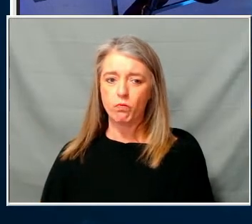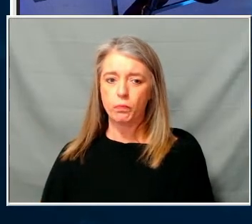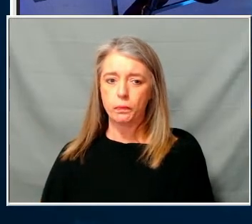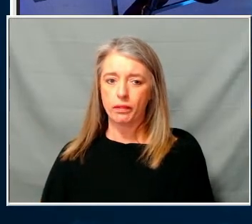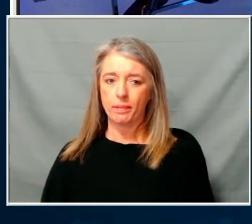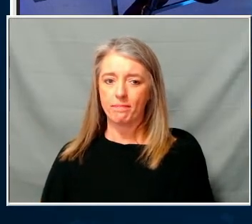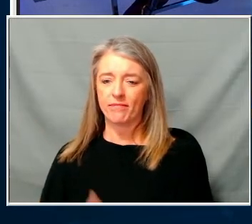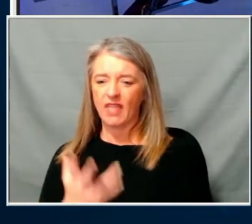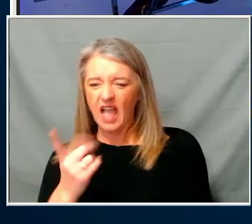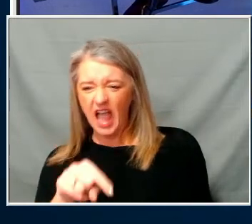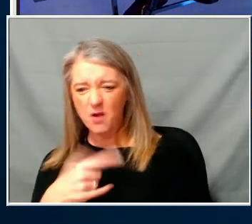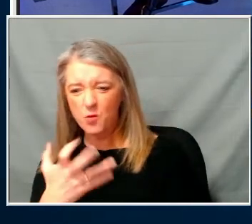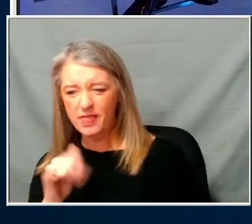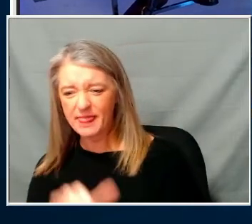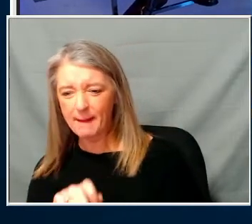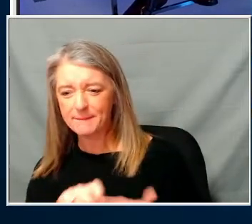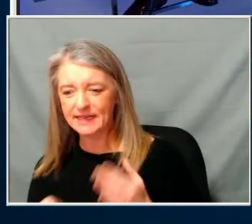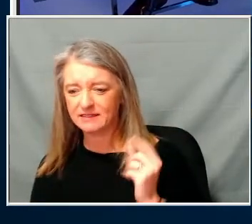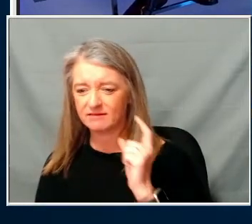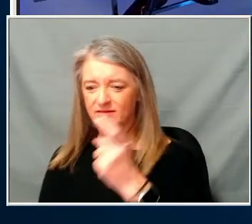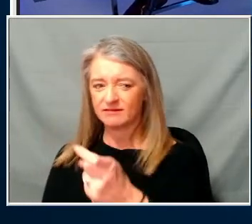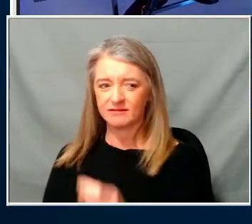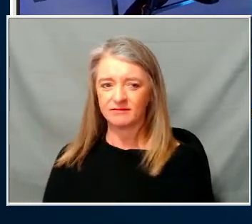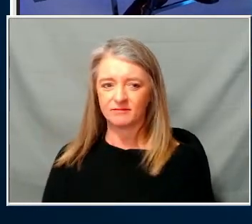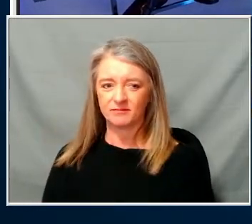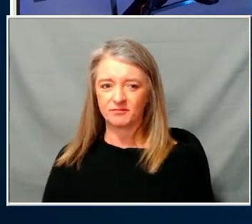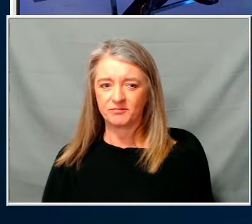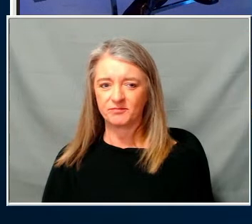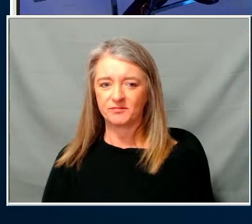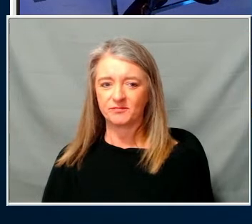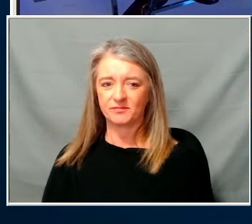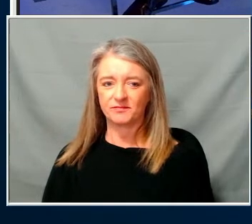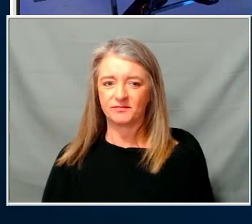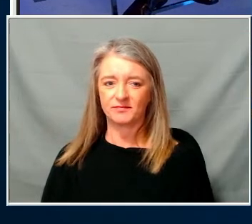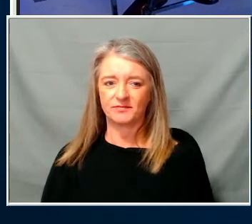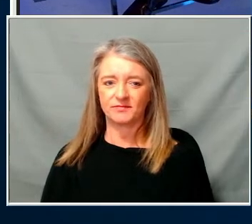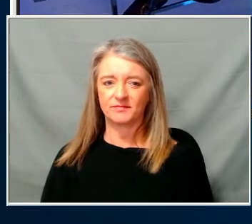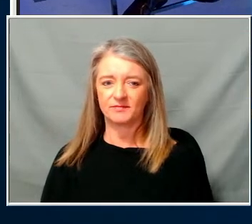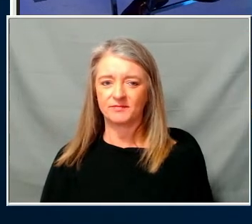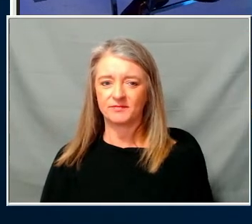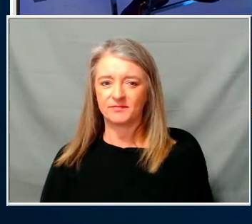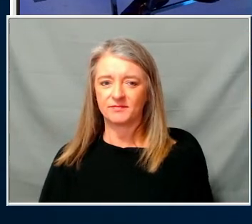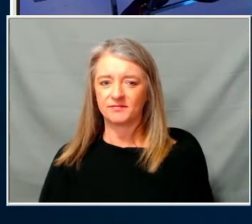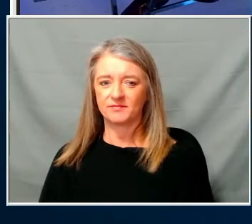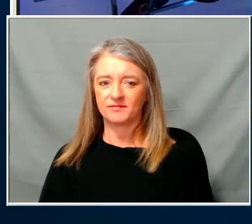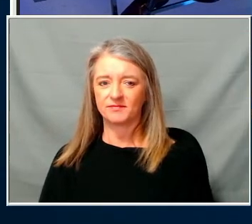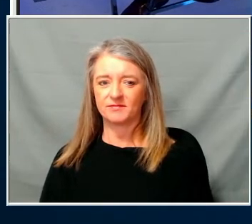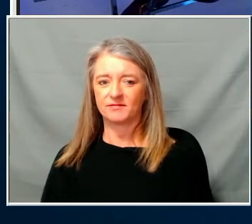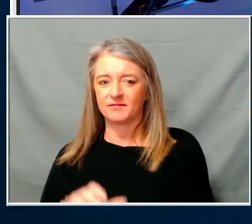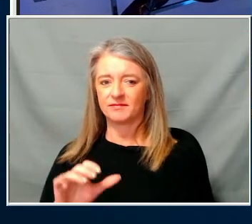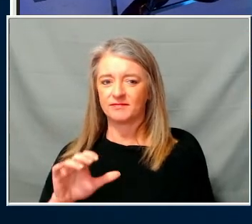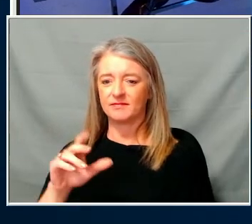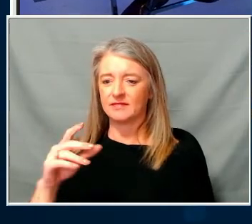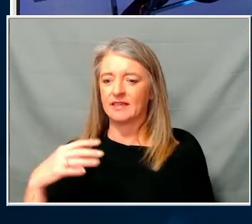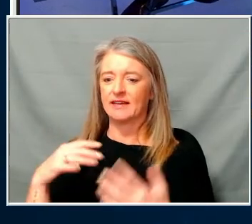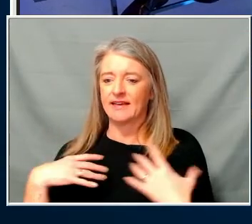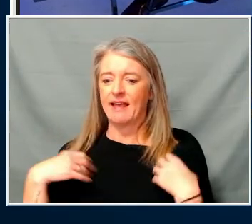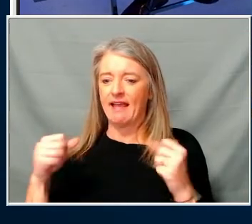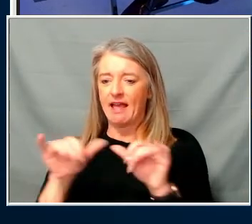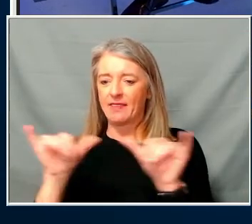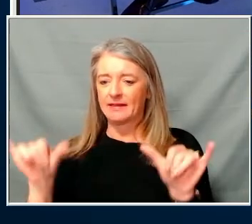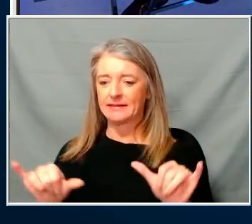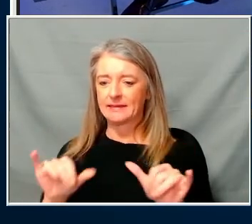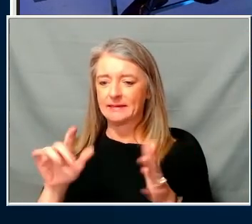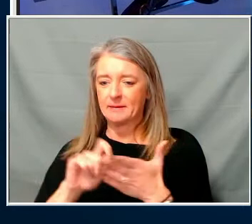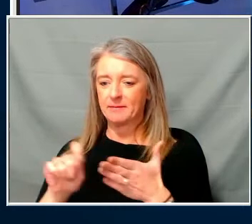pen. It's yours now. Are you? Thank you. Let me you see go. that. Where is that from? I think Oh, I it's saw it one in of the our. studio the other day. No, it's a health system pen. I know. With a little